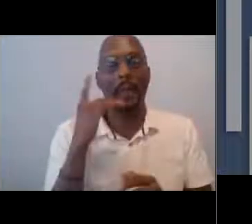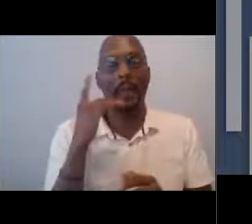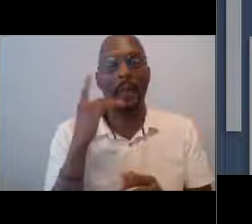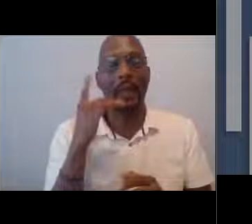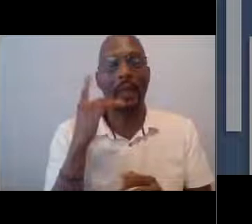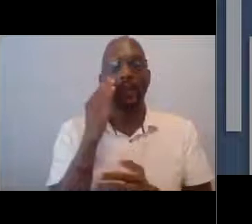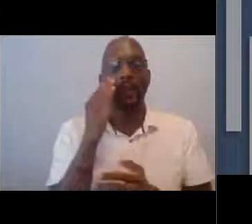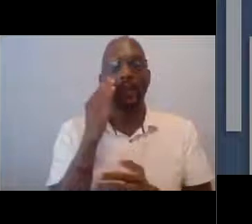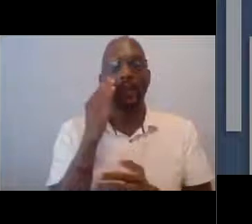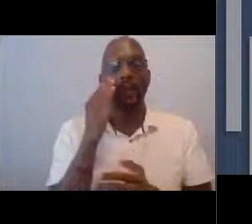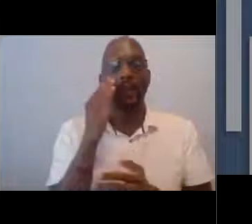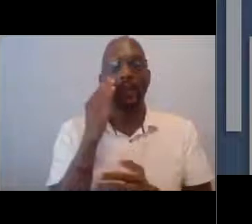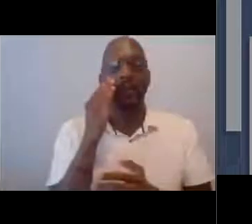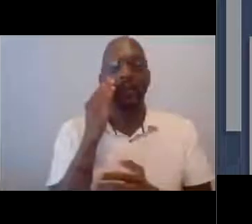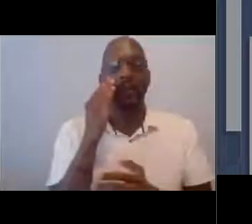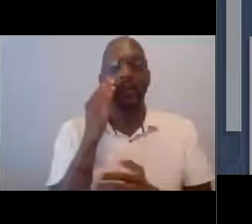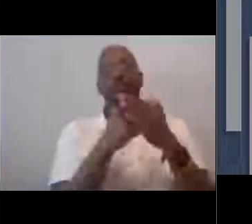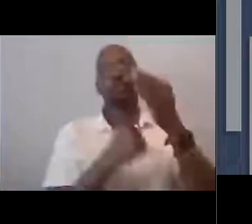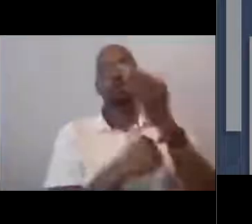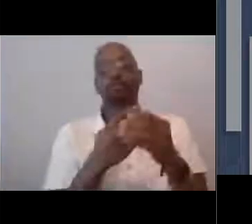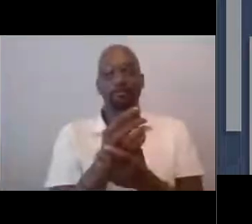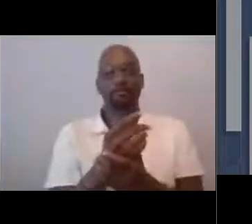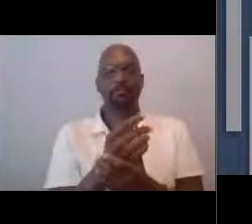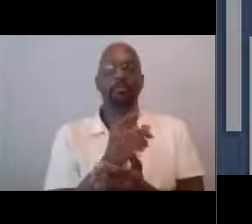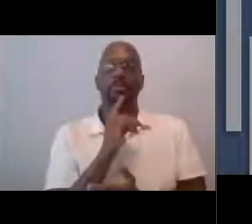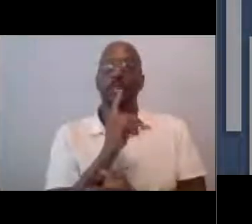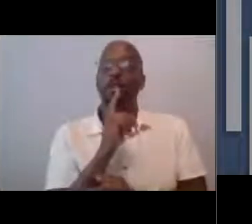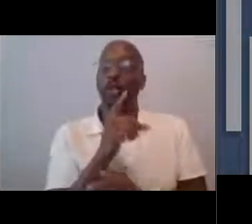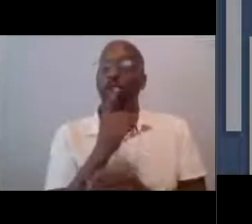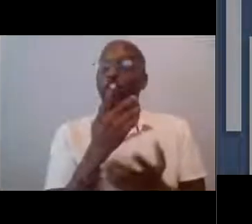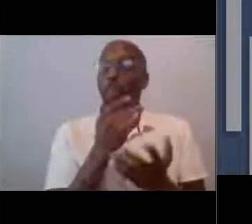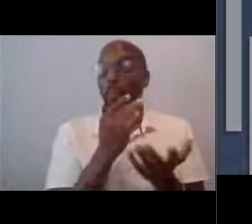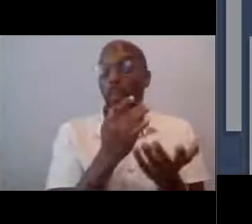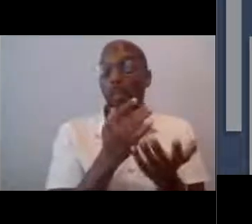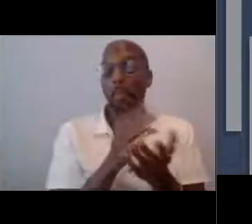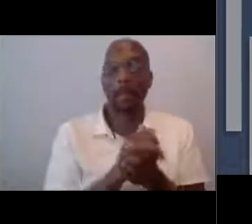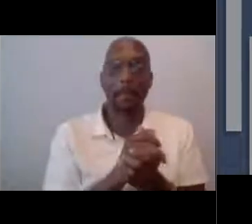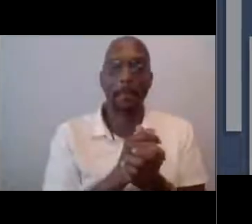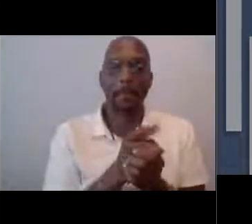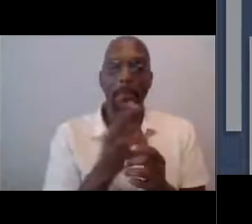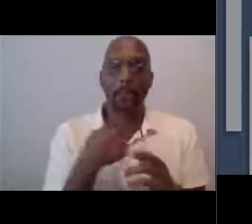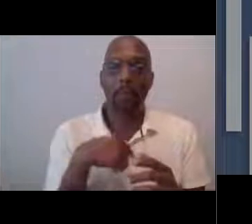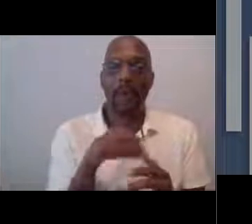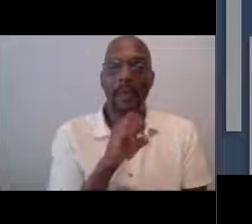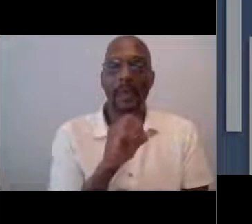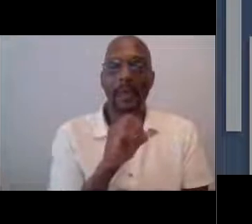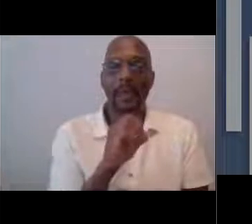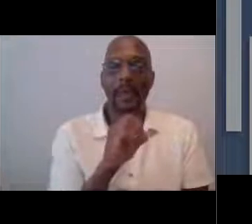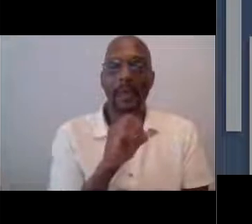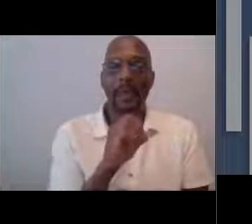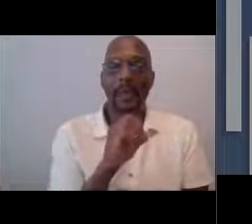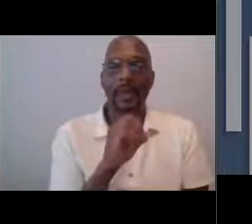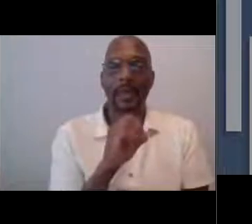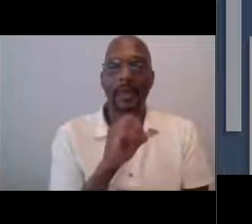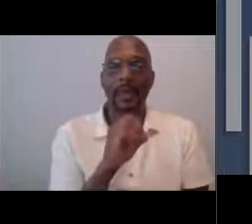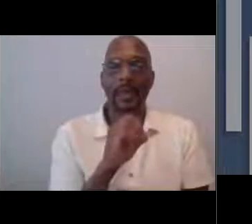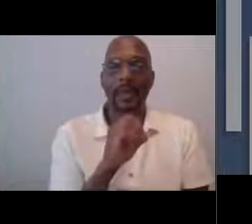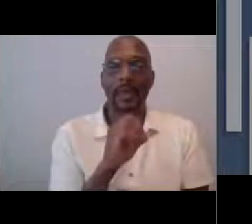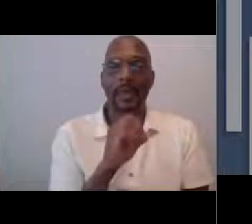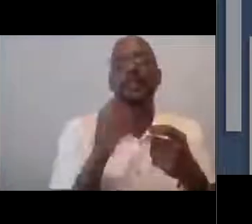down that we also ensure that we have the EV charging infrastructure laid down as